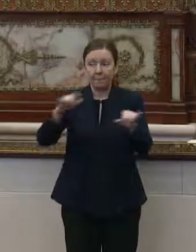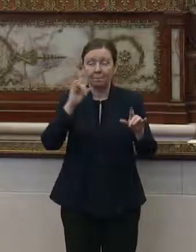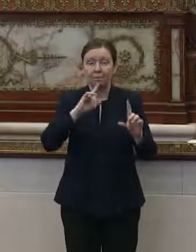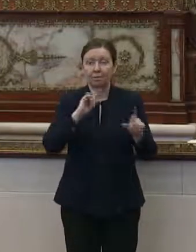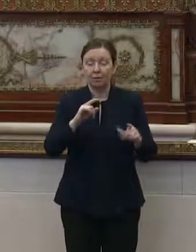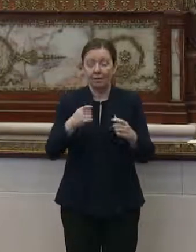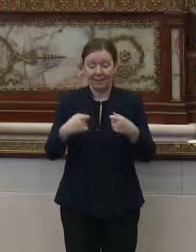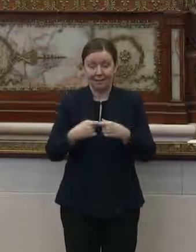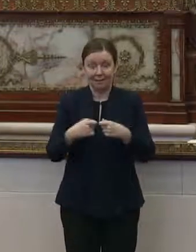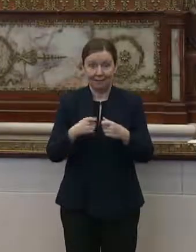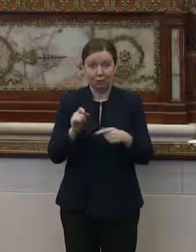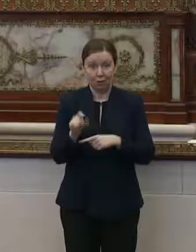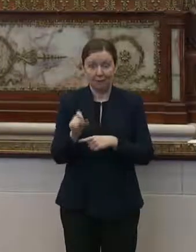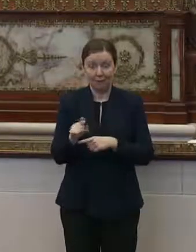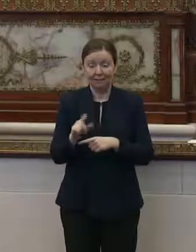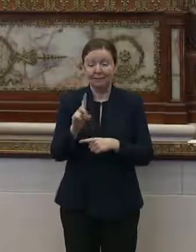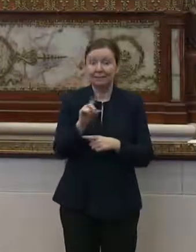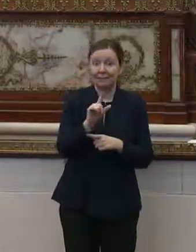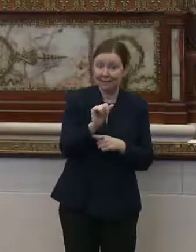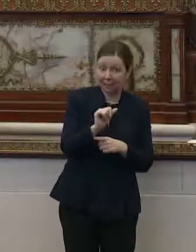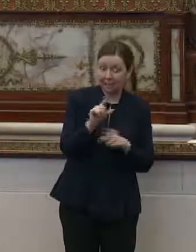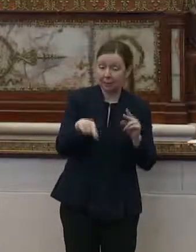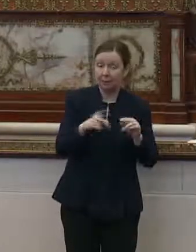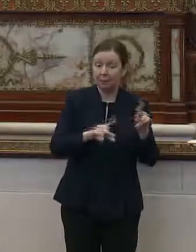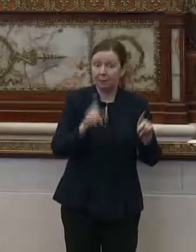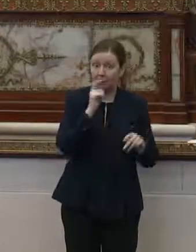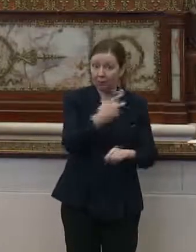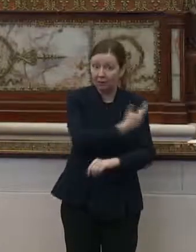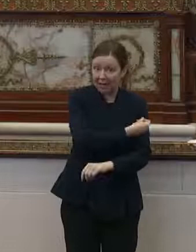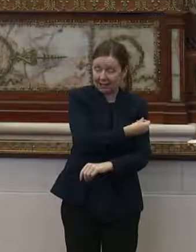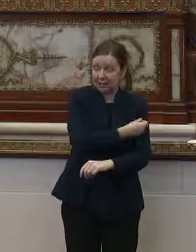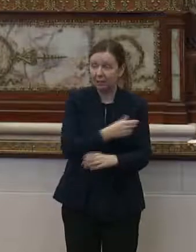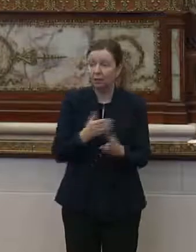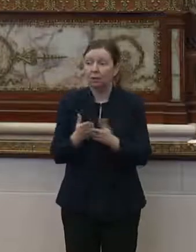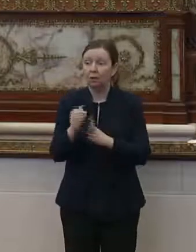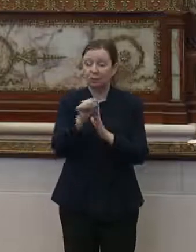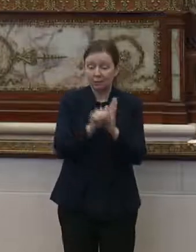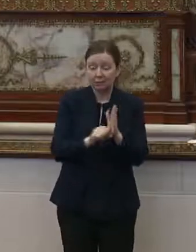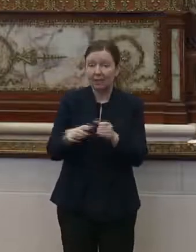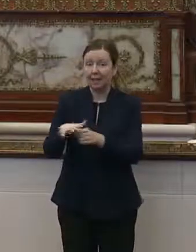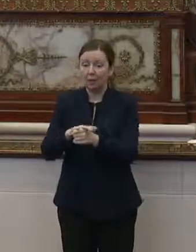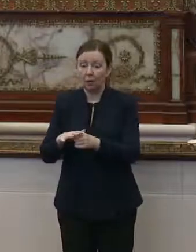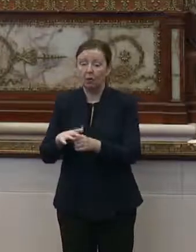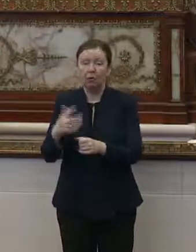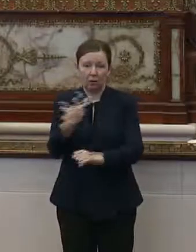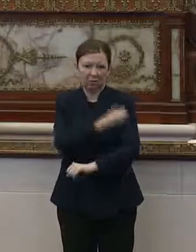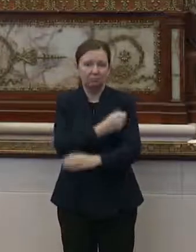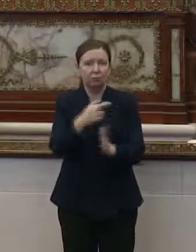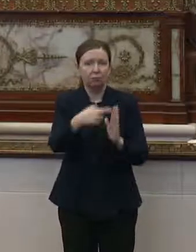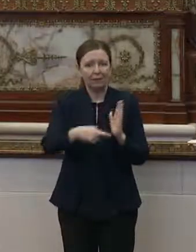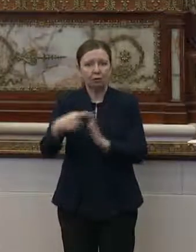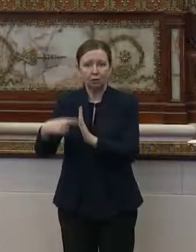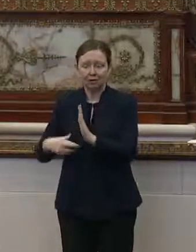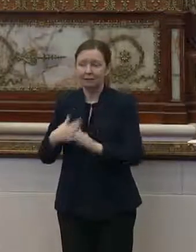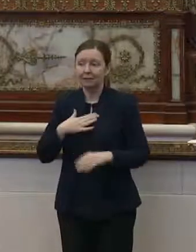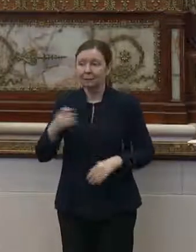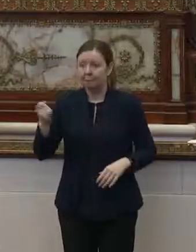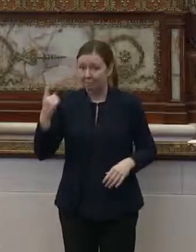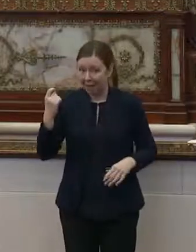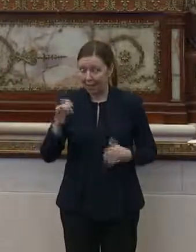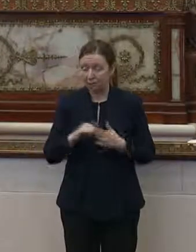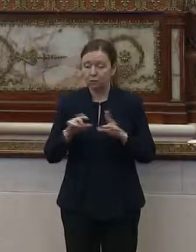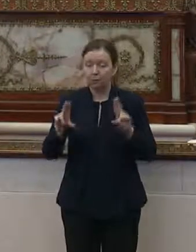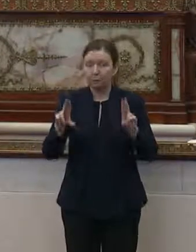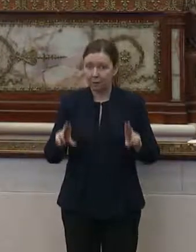electronically extensive data on persons vaccinated, typically through state or local immunization registries. It is my understanding that to